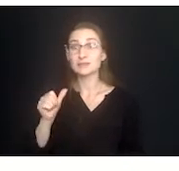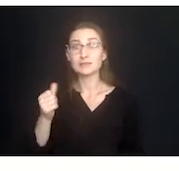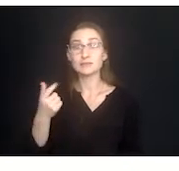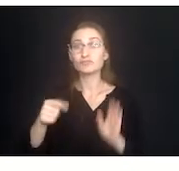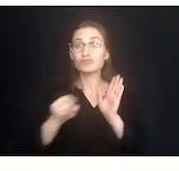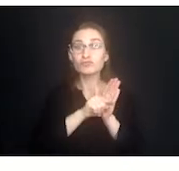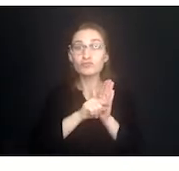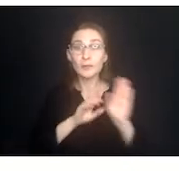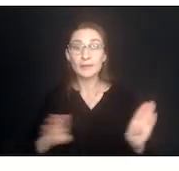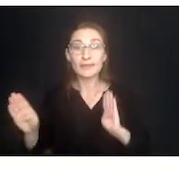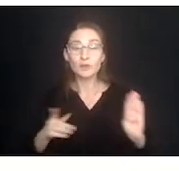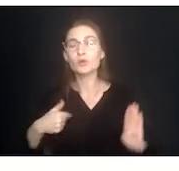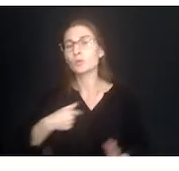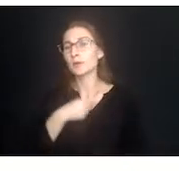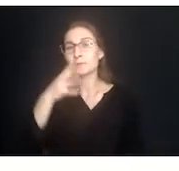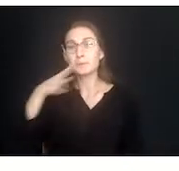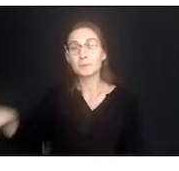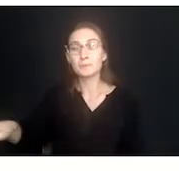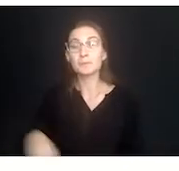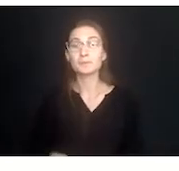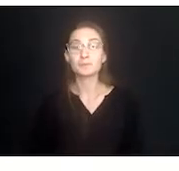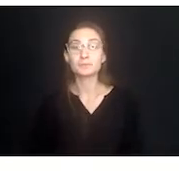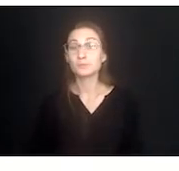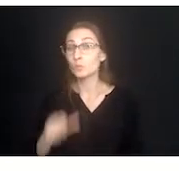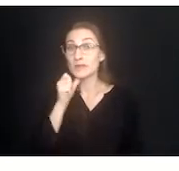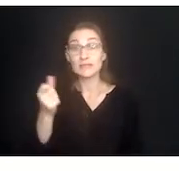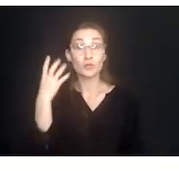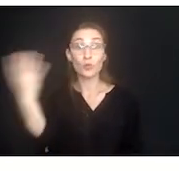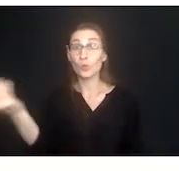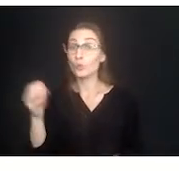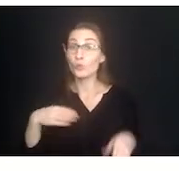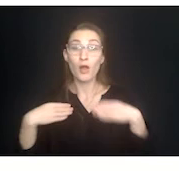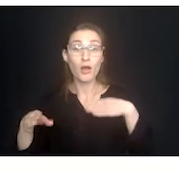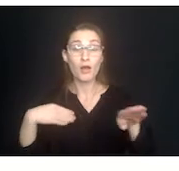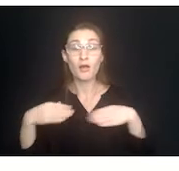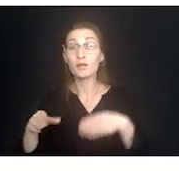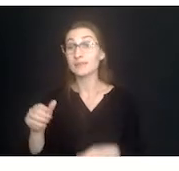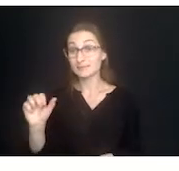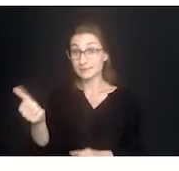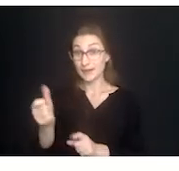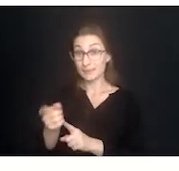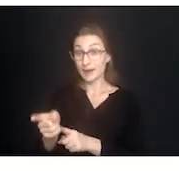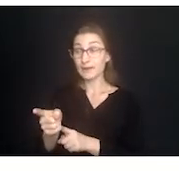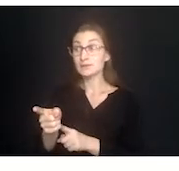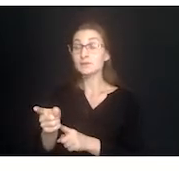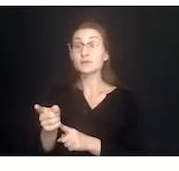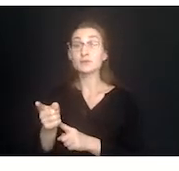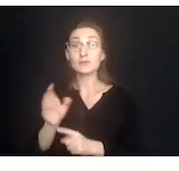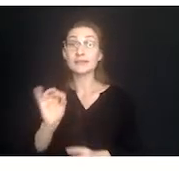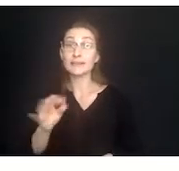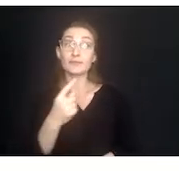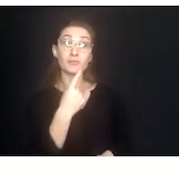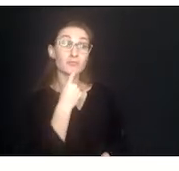engaged in any junk behavior or anything undesirable, we ignored it and we went nowhere. But if after 10 minutes he's calmed